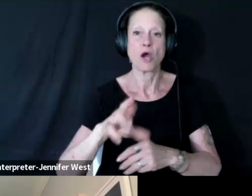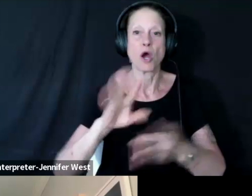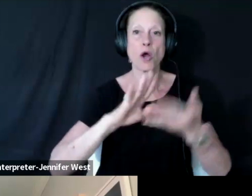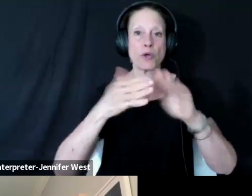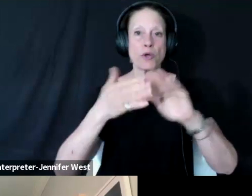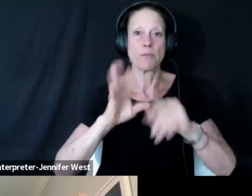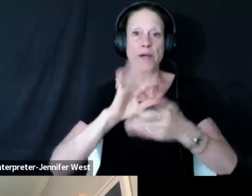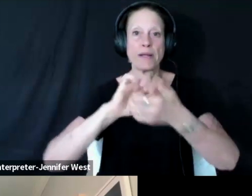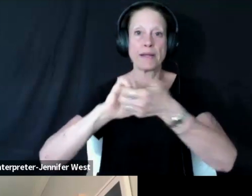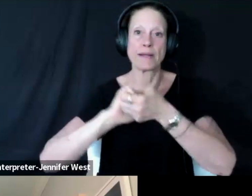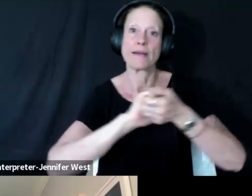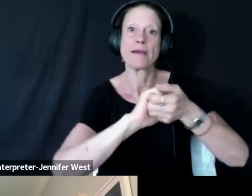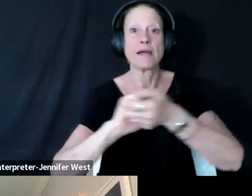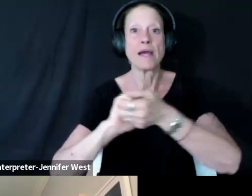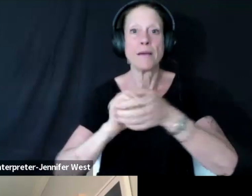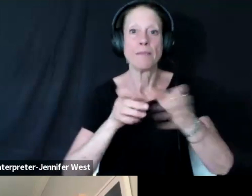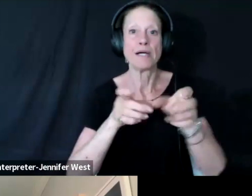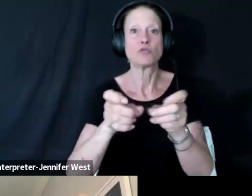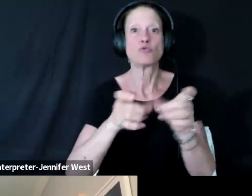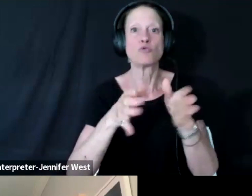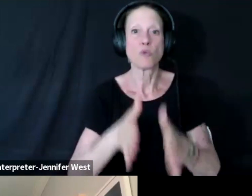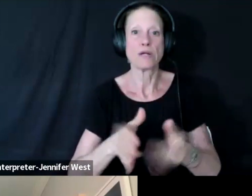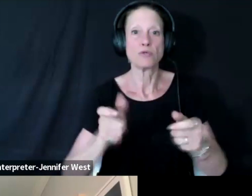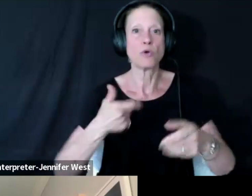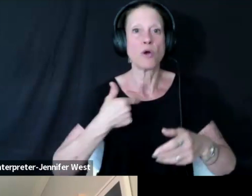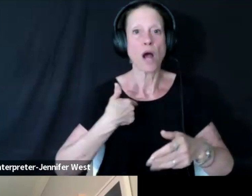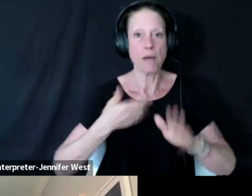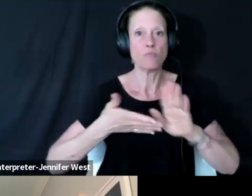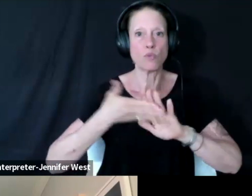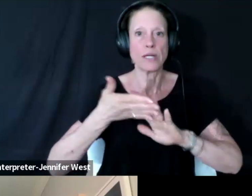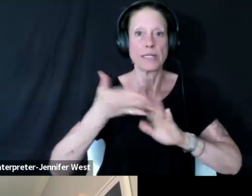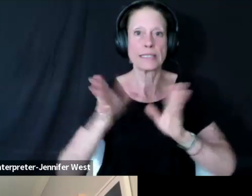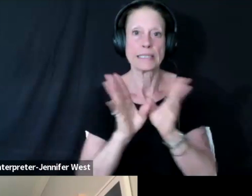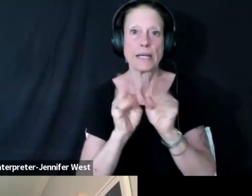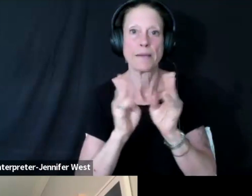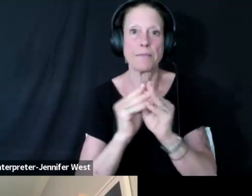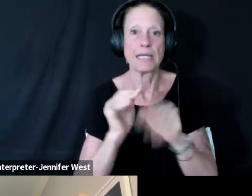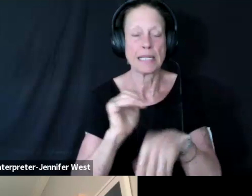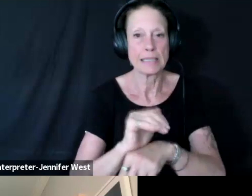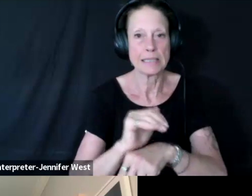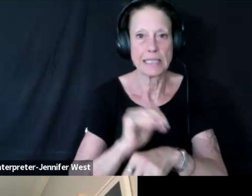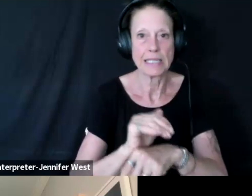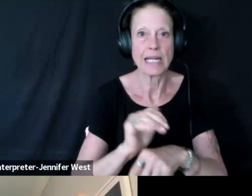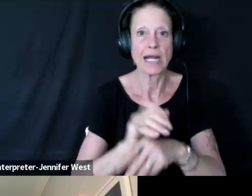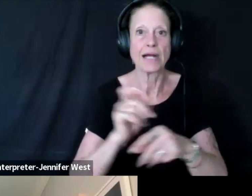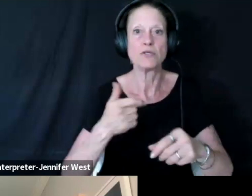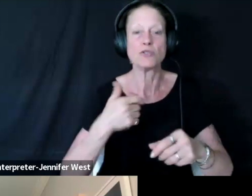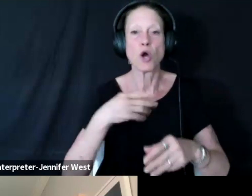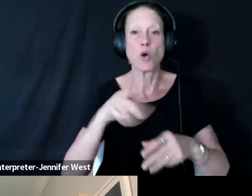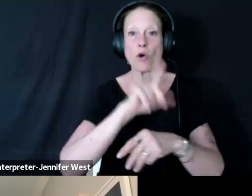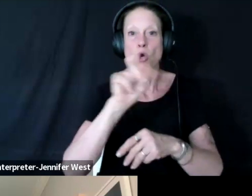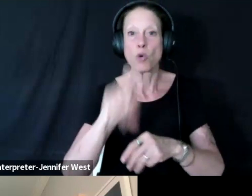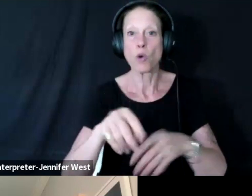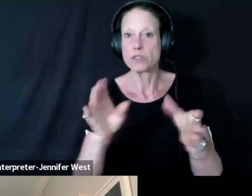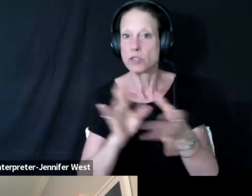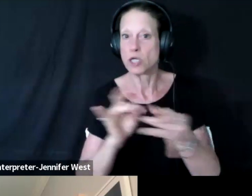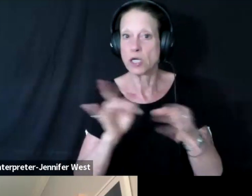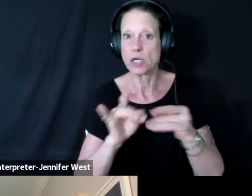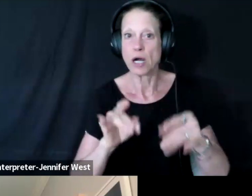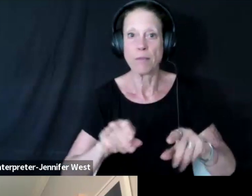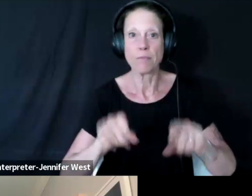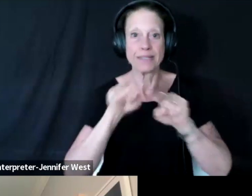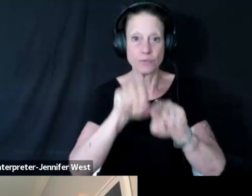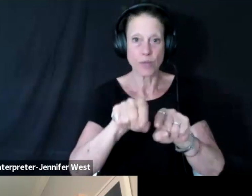your moderator this evening, so please feel free to send any questions or comments in the chat box below. We are